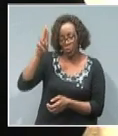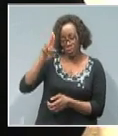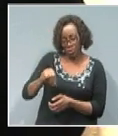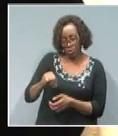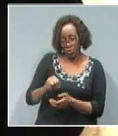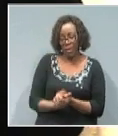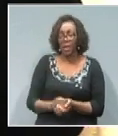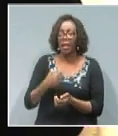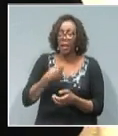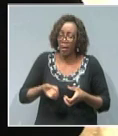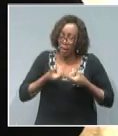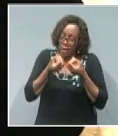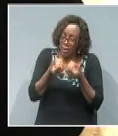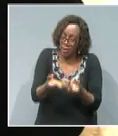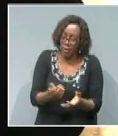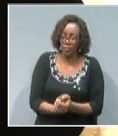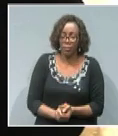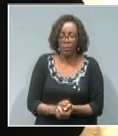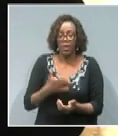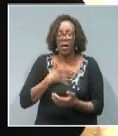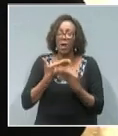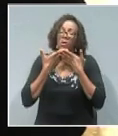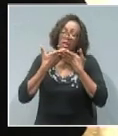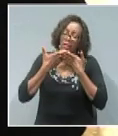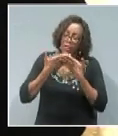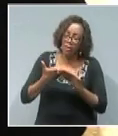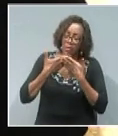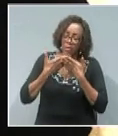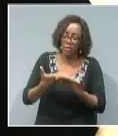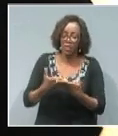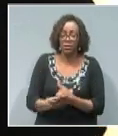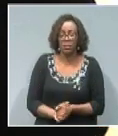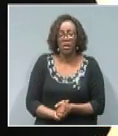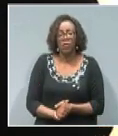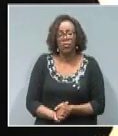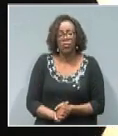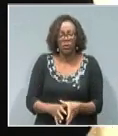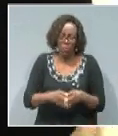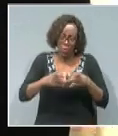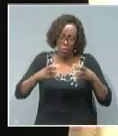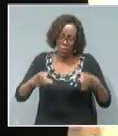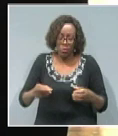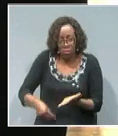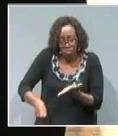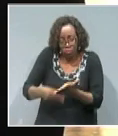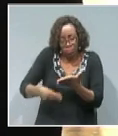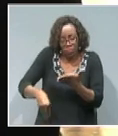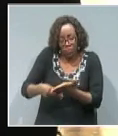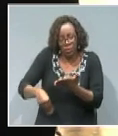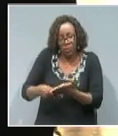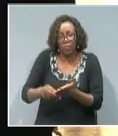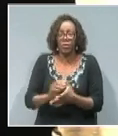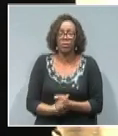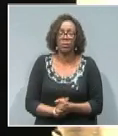express our profound gratitude for these wide-range contributions. We